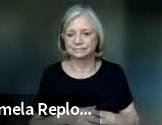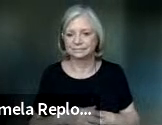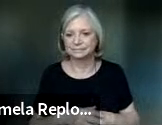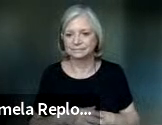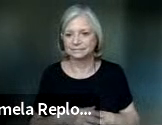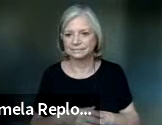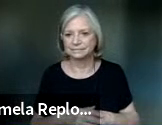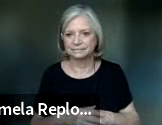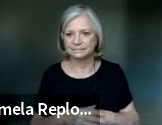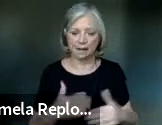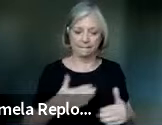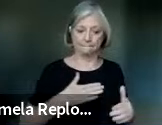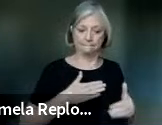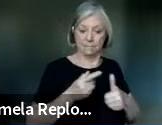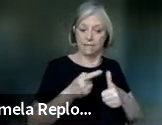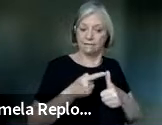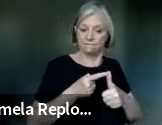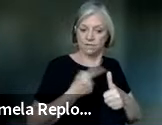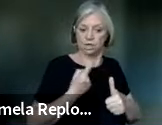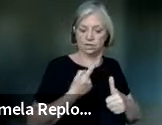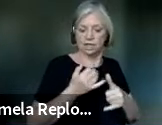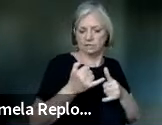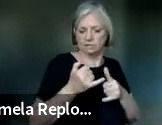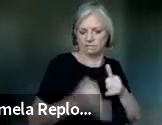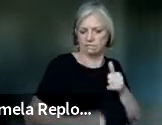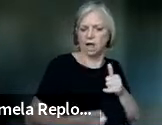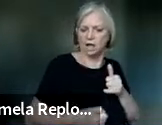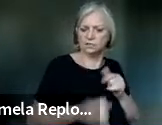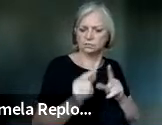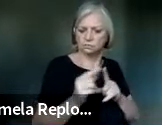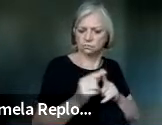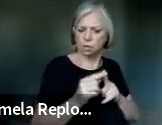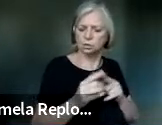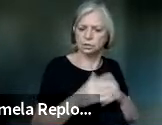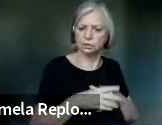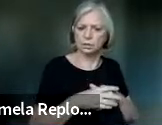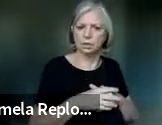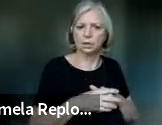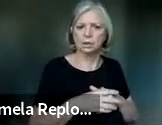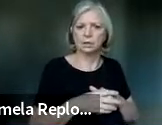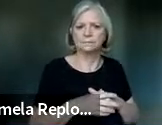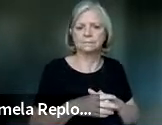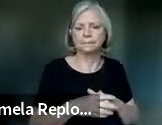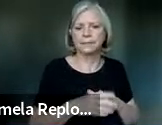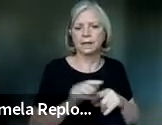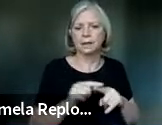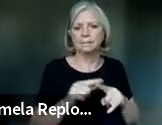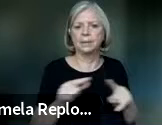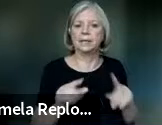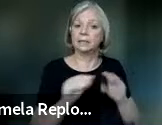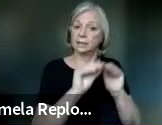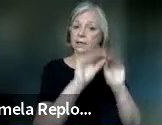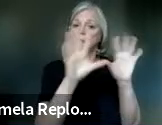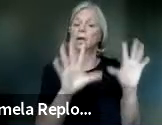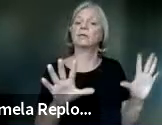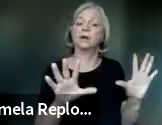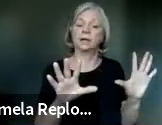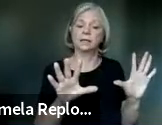I'll go first because I have a couple final thoughts that aren't final thoughts. I was asked to clarify one thing.